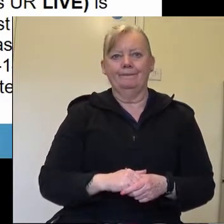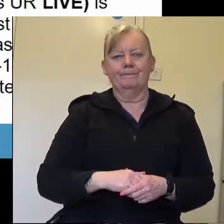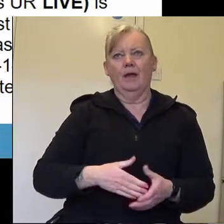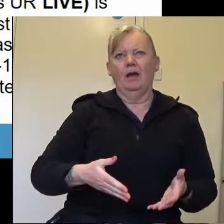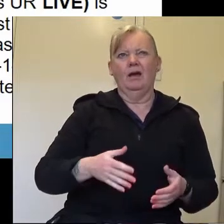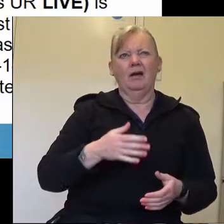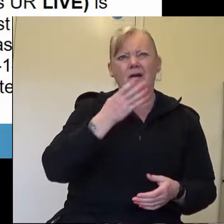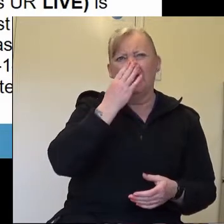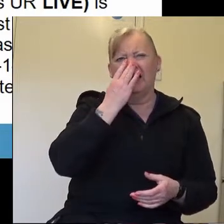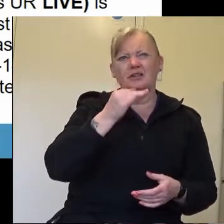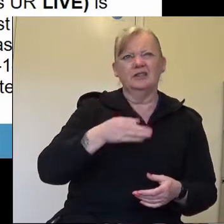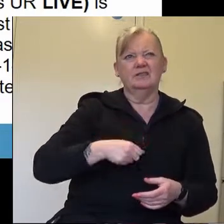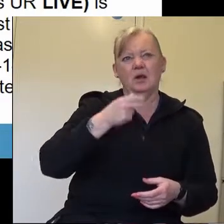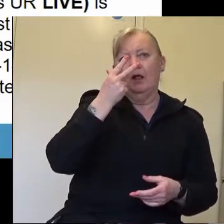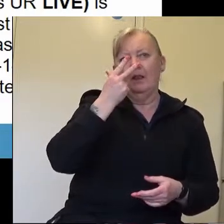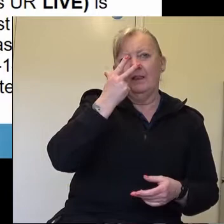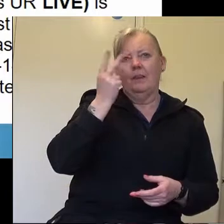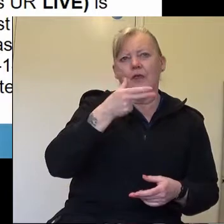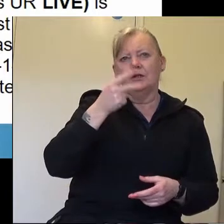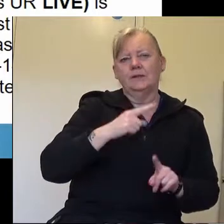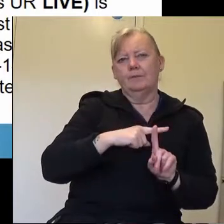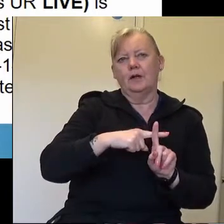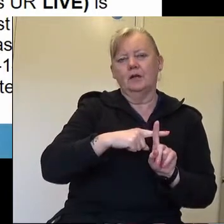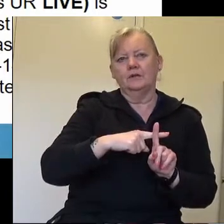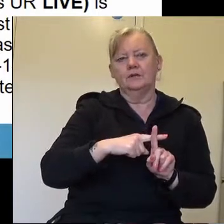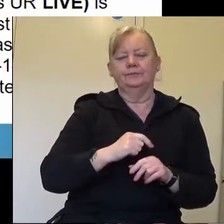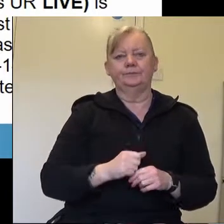It's 13 plus, is one of the most popular